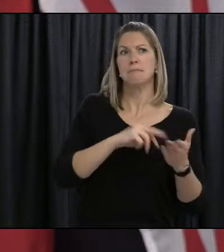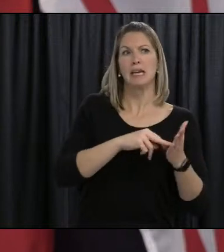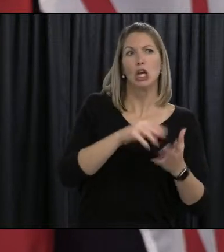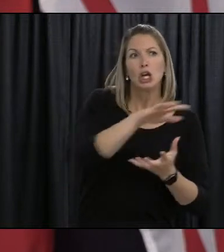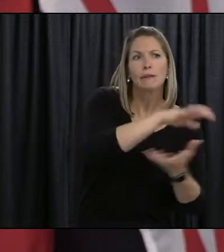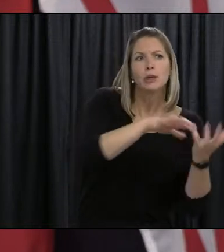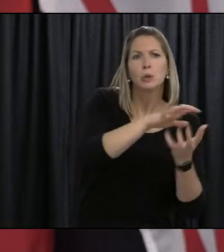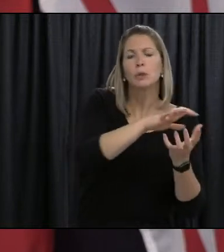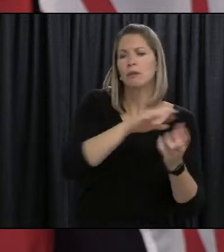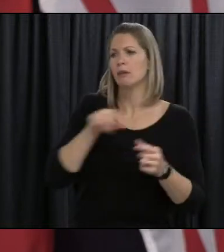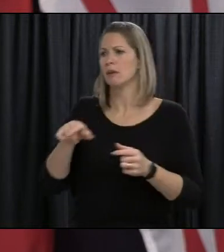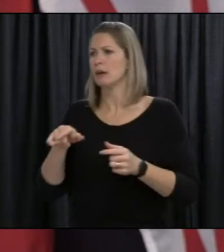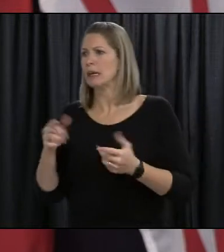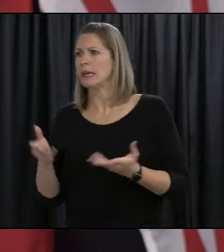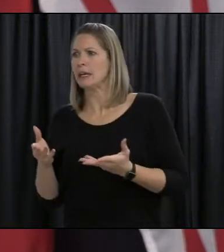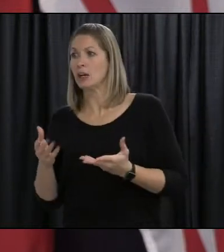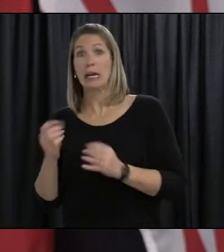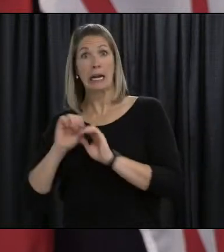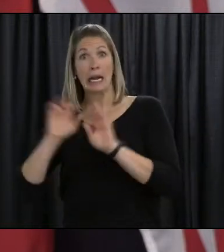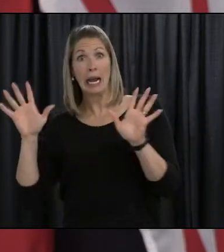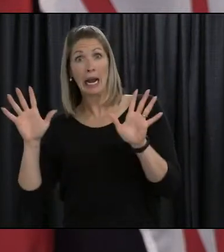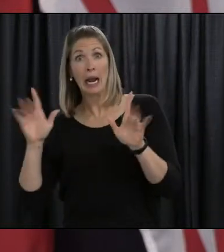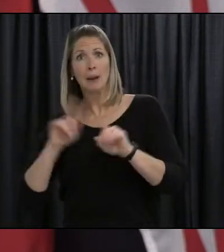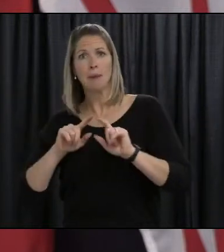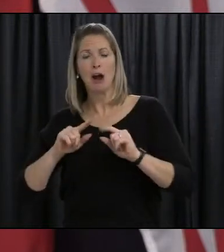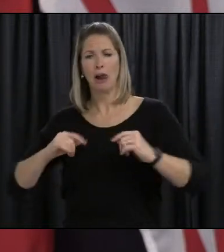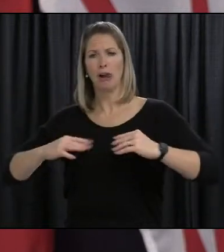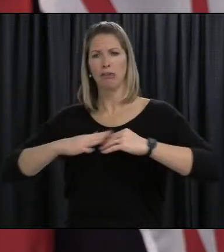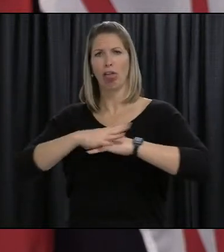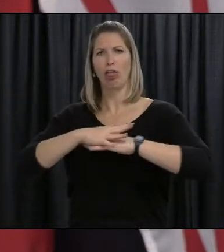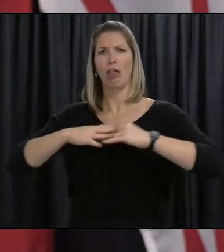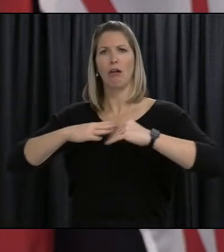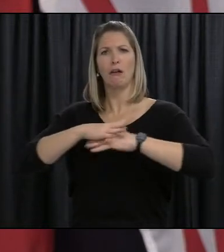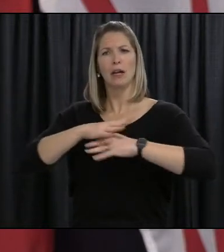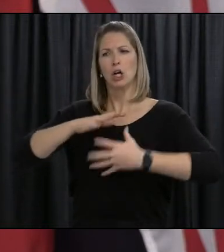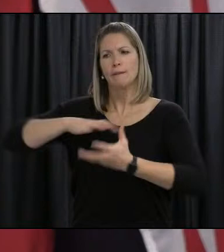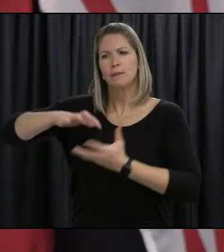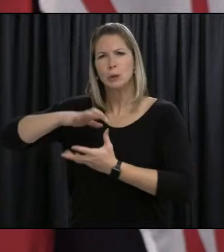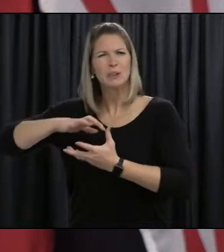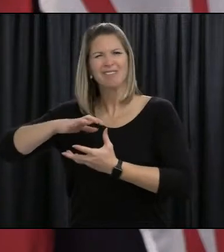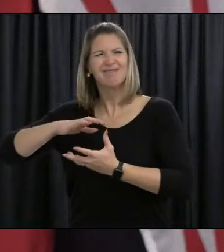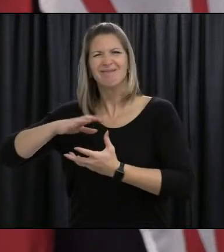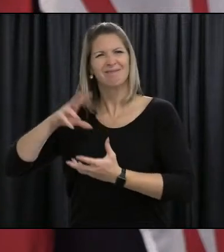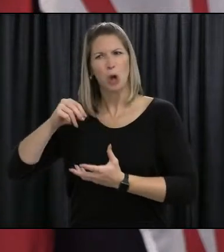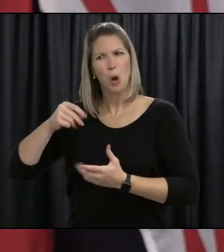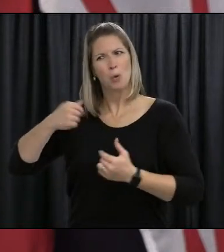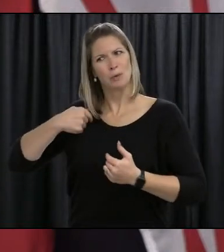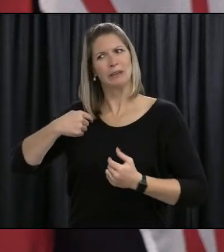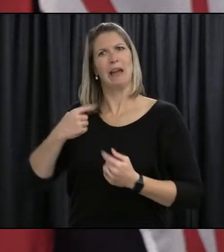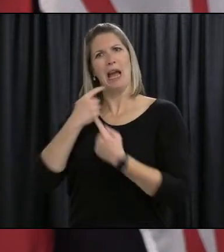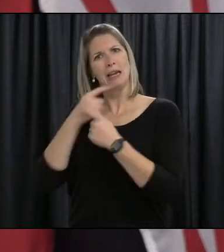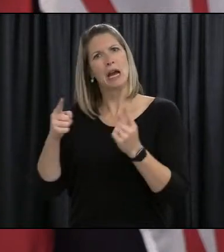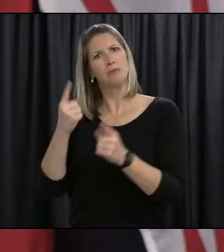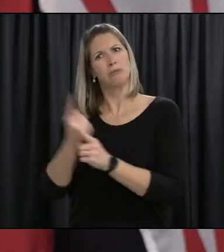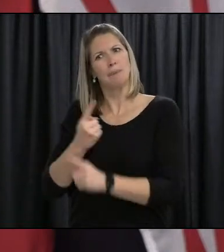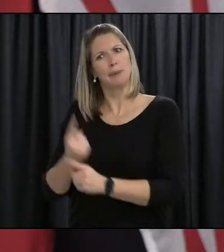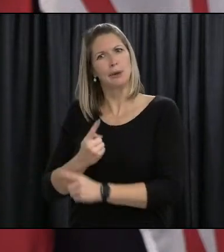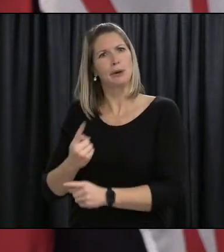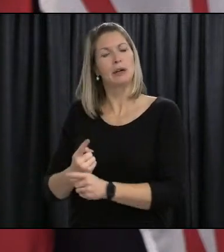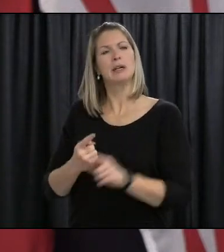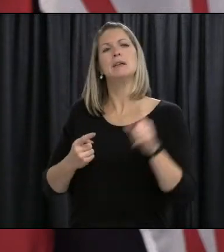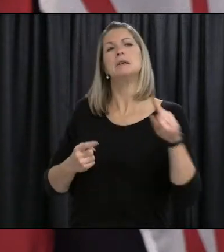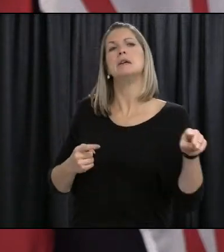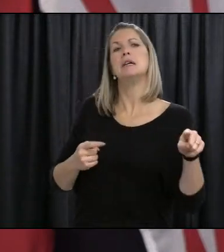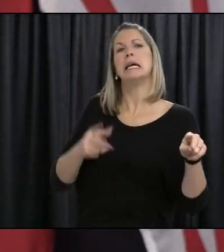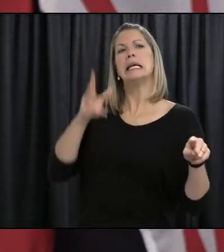to the staff in public health who have done their level best to advise us of the best way to cope with